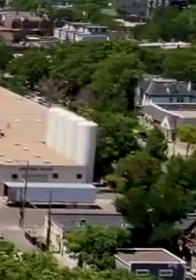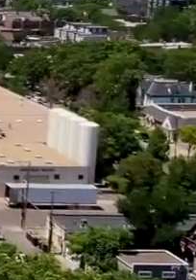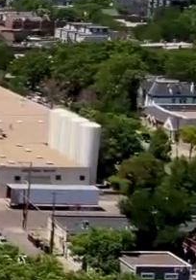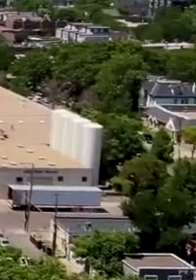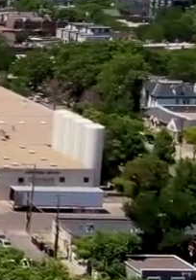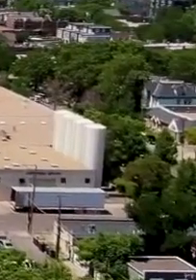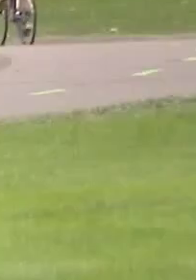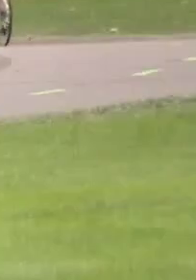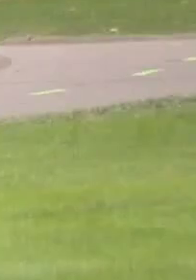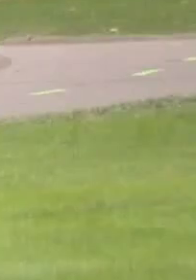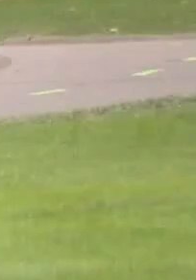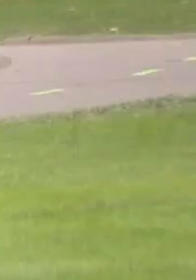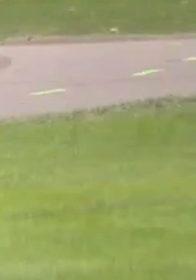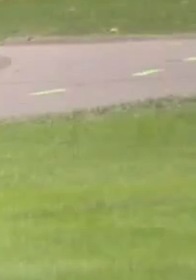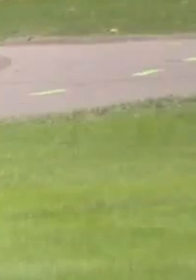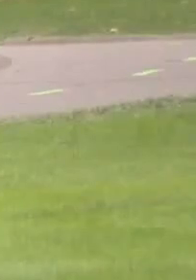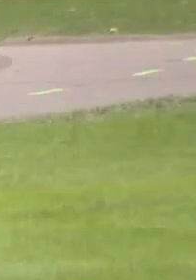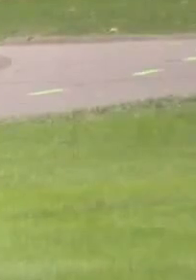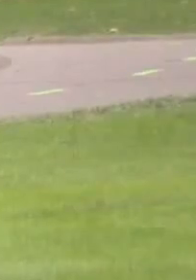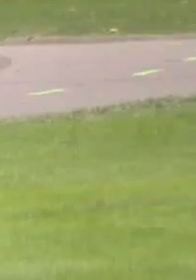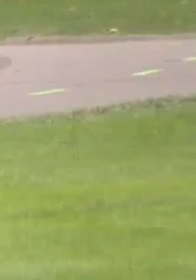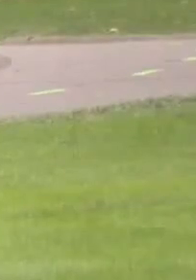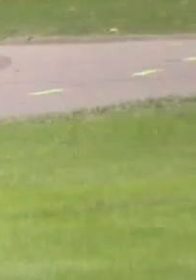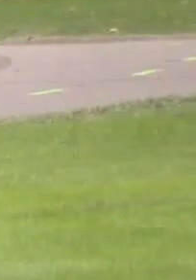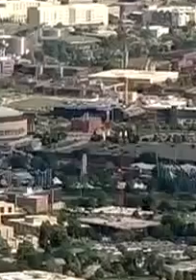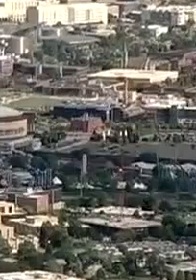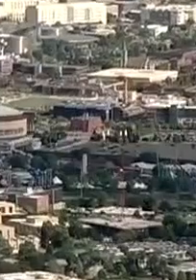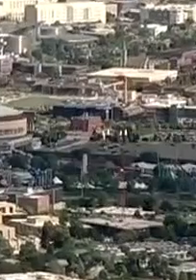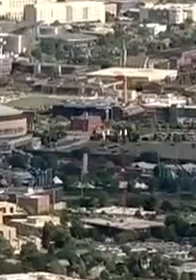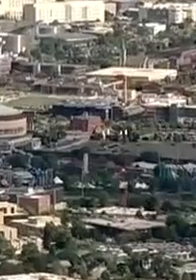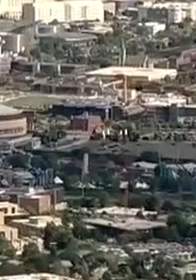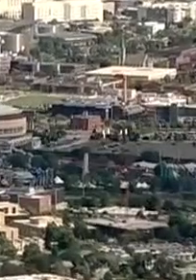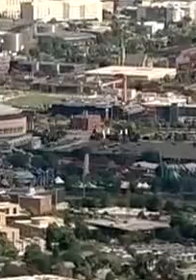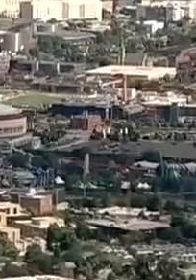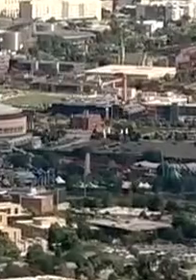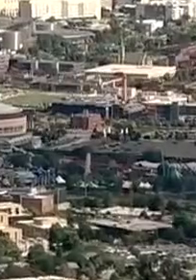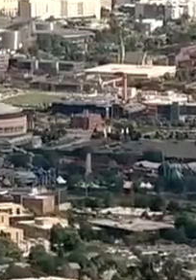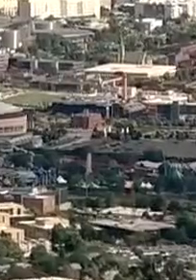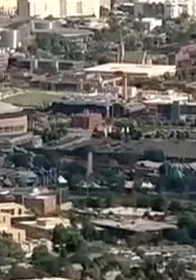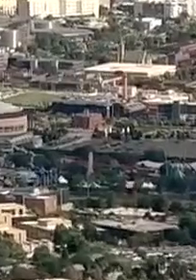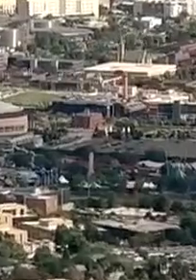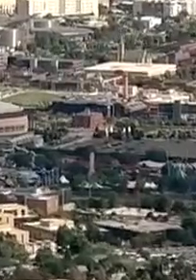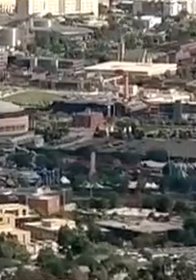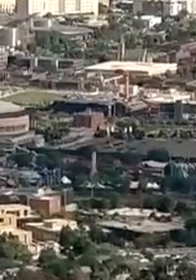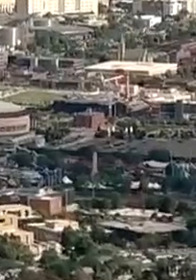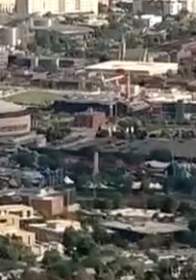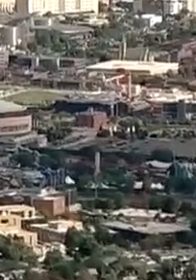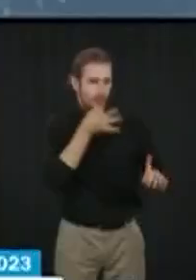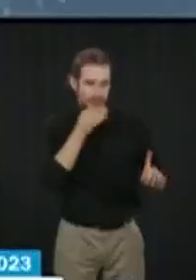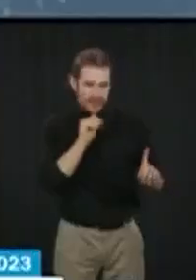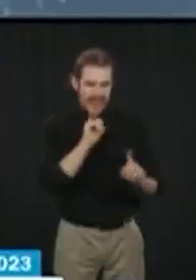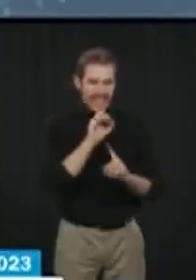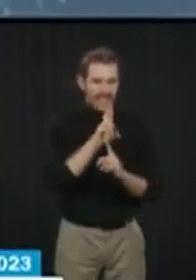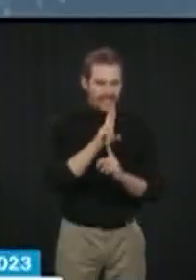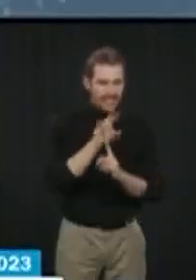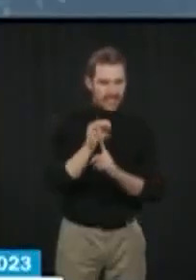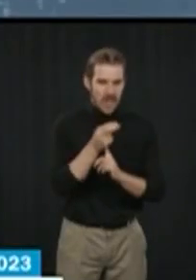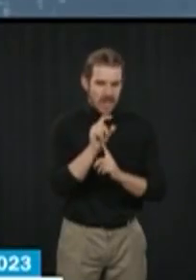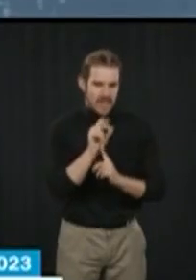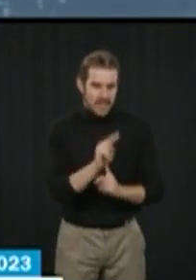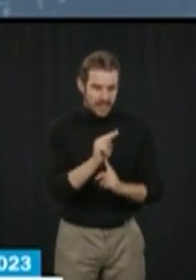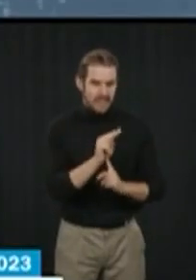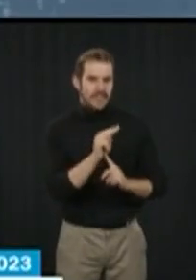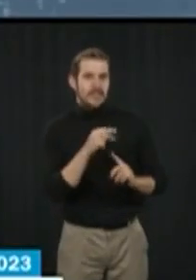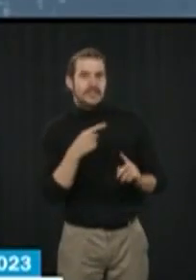improvements in infrastructure, and paving miles and miles of bike lanes, setting Denver up for a brighter future. The pieces are in place for Denver